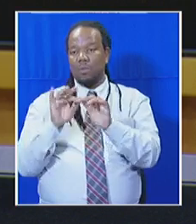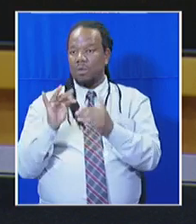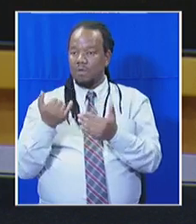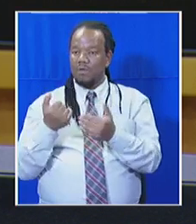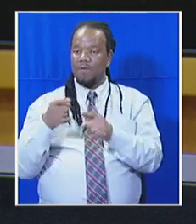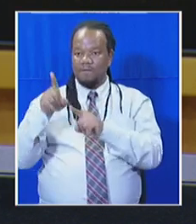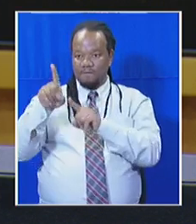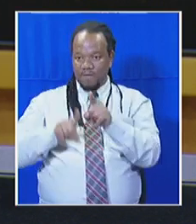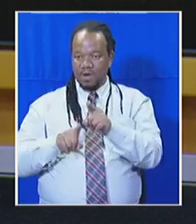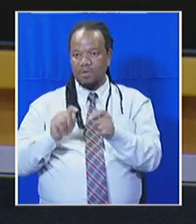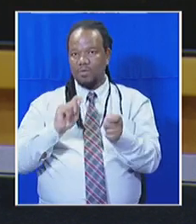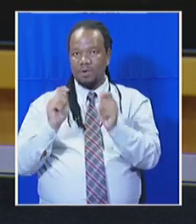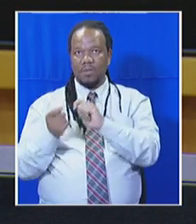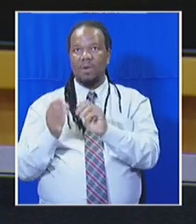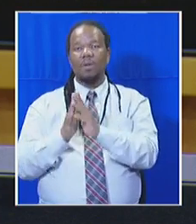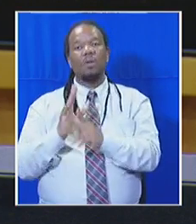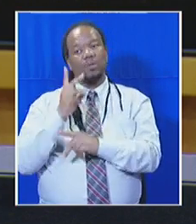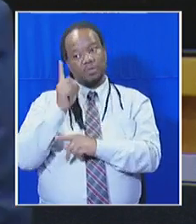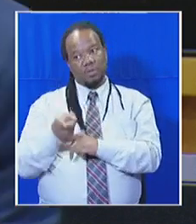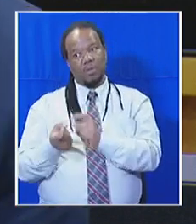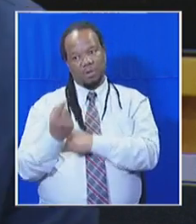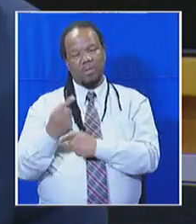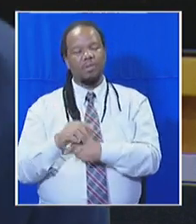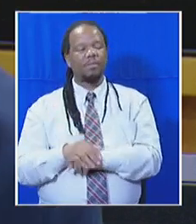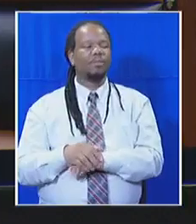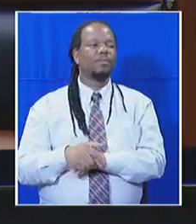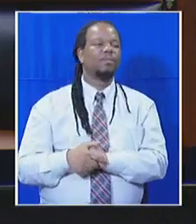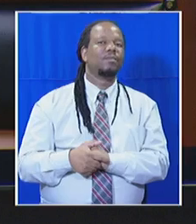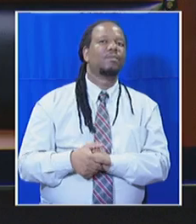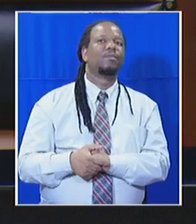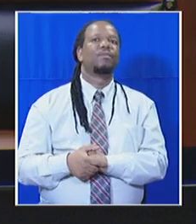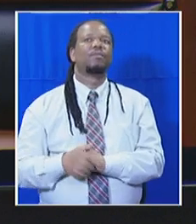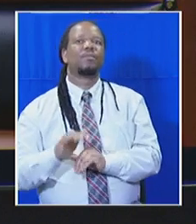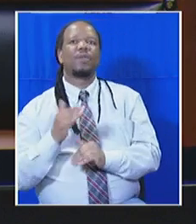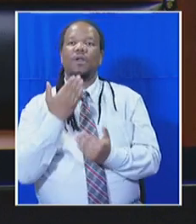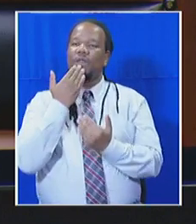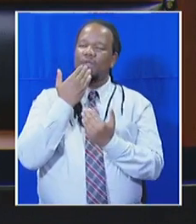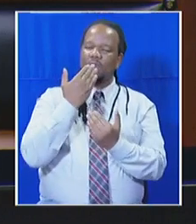of transformation, there will be consequences for that. Thank you very much.